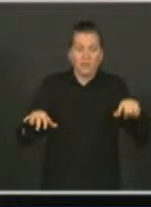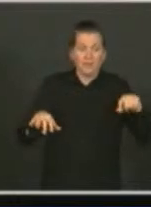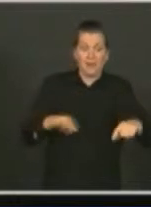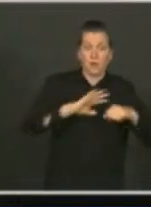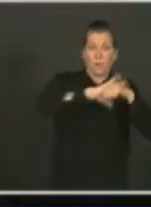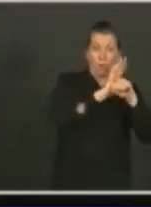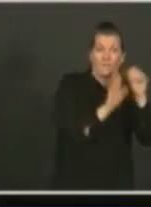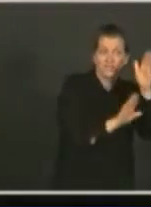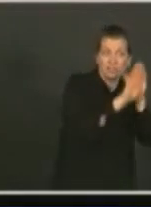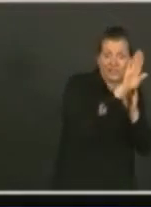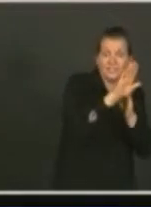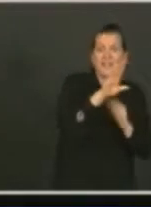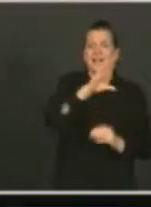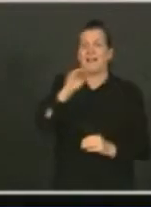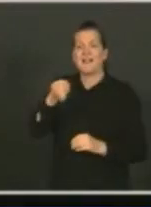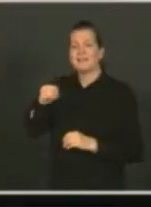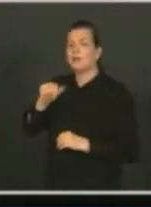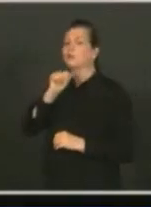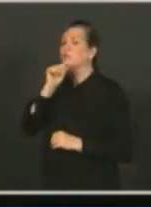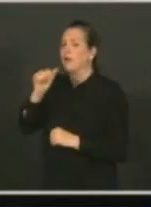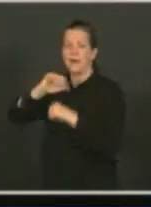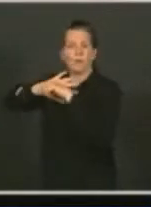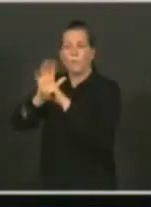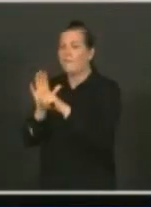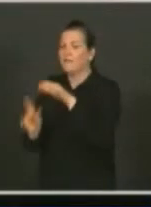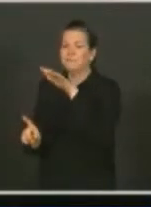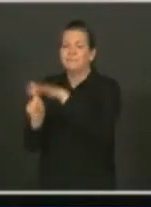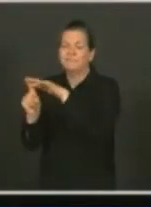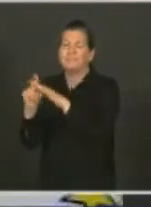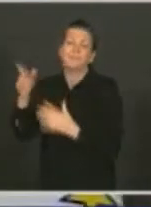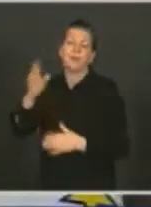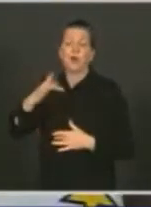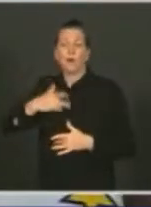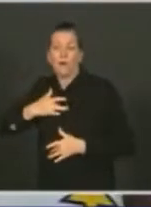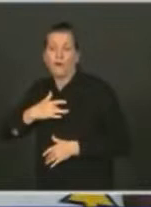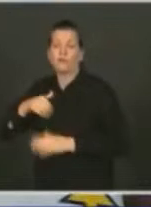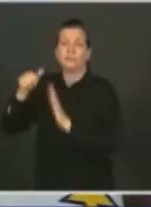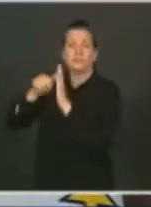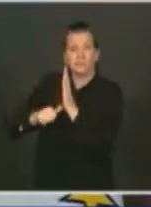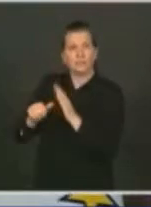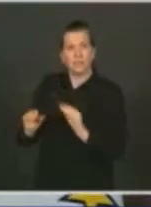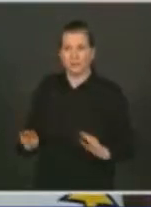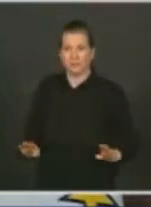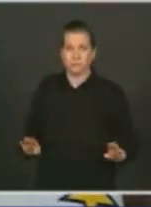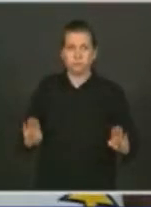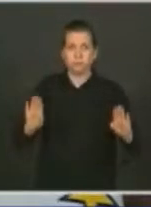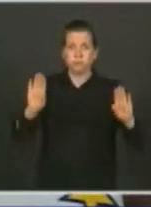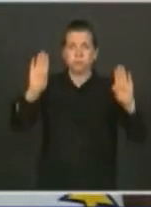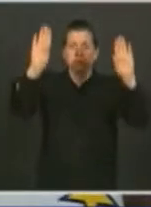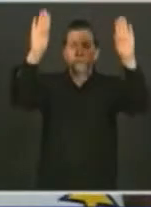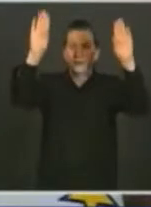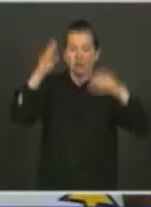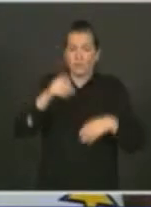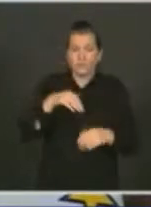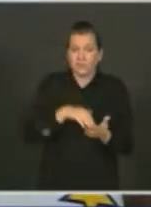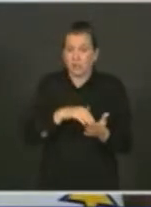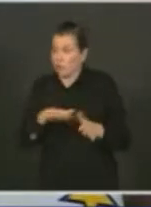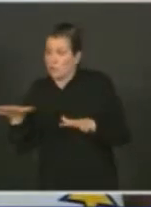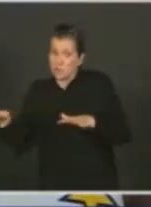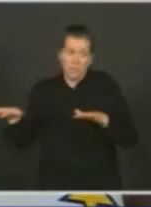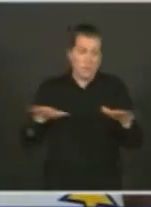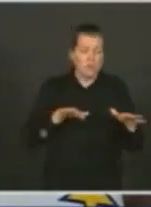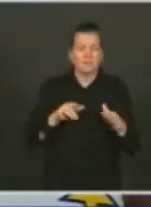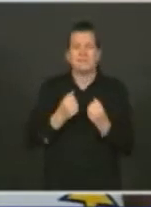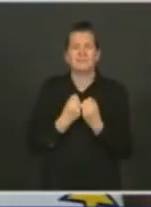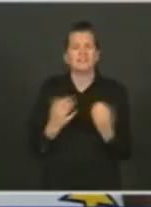have exhaustion among the teams in the hospitals, a strain on staffing levels, and